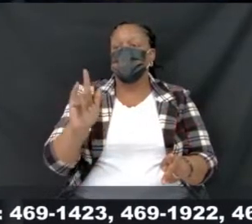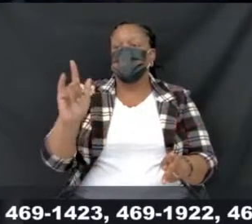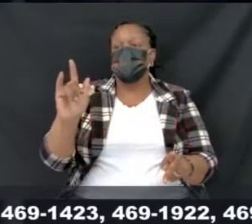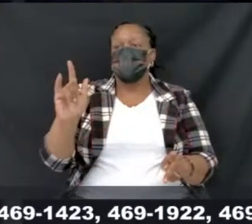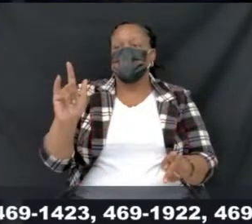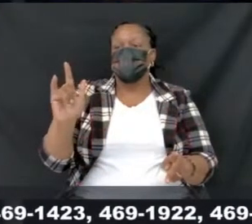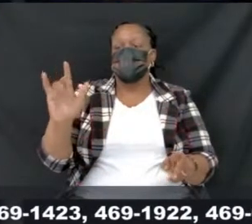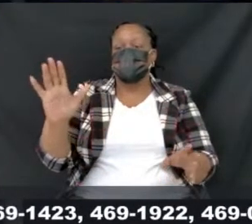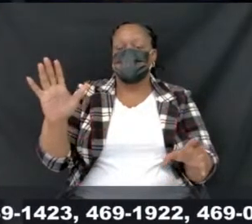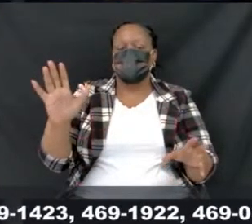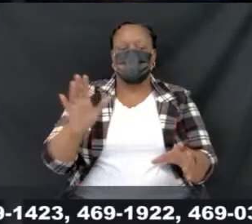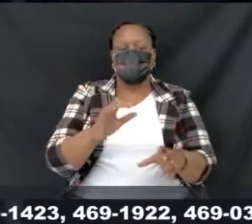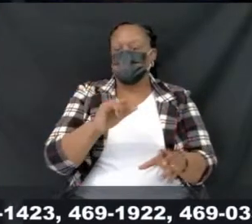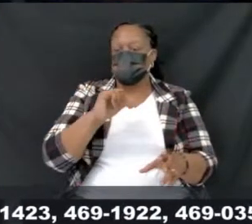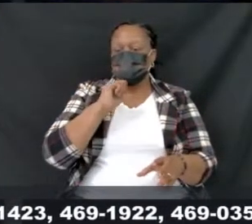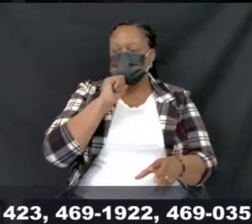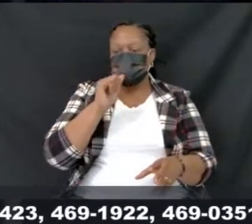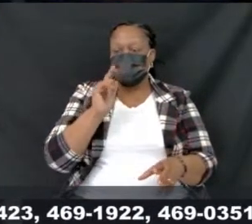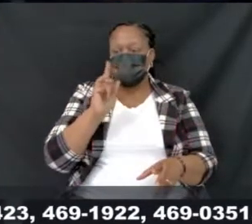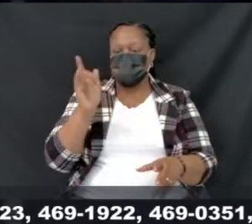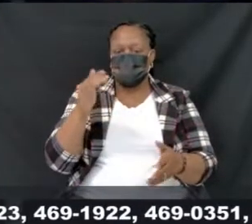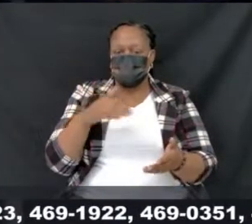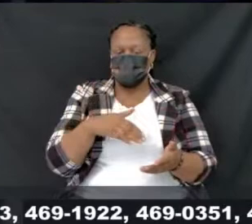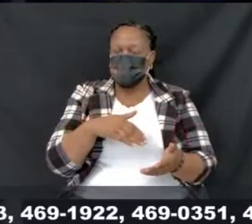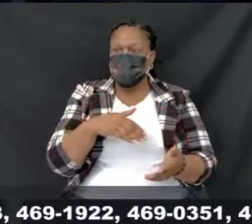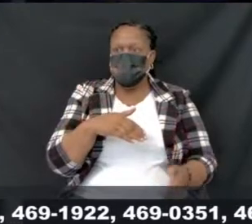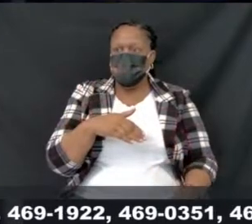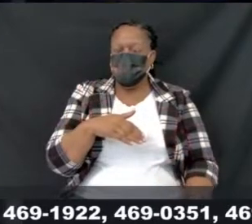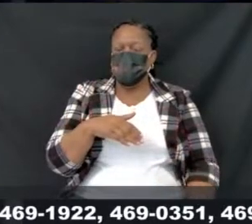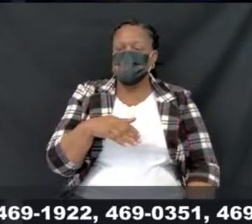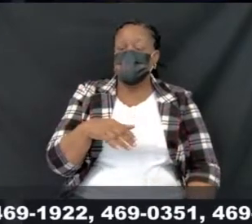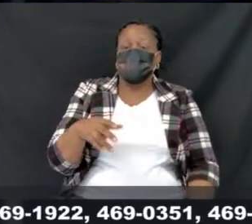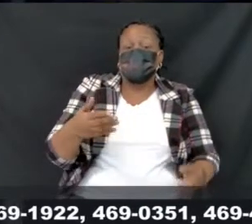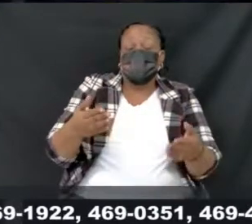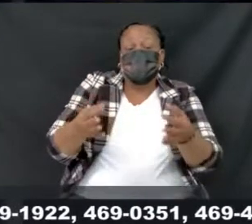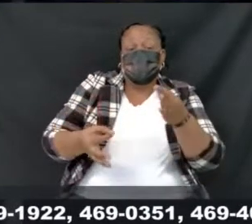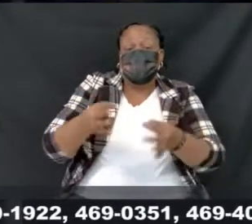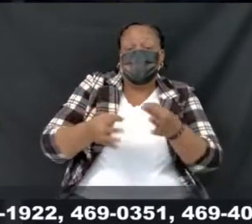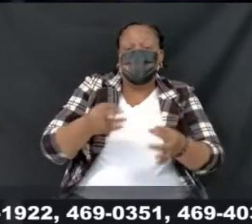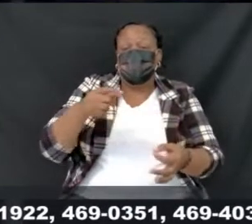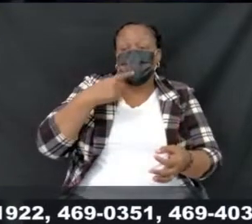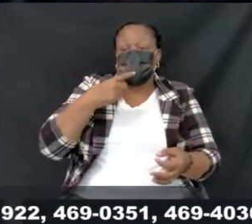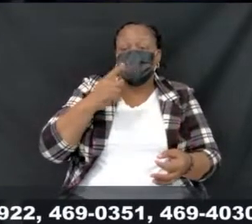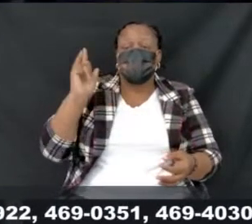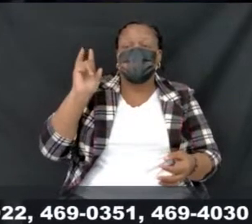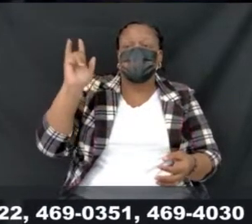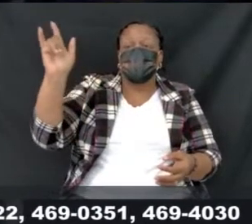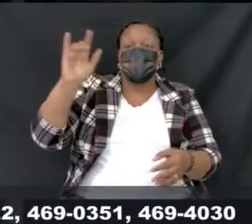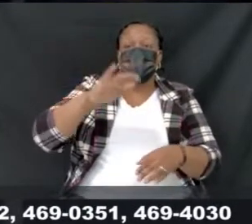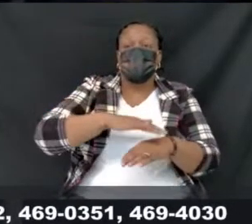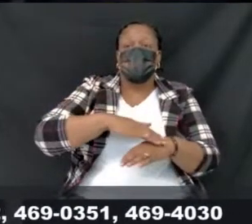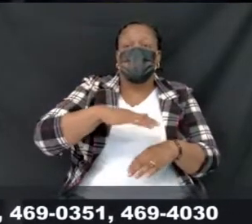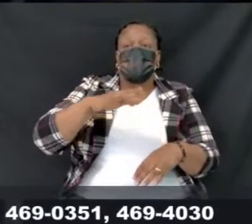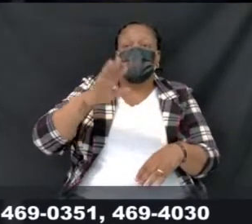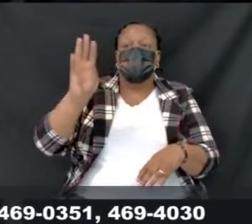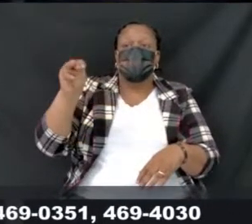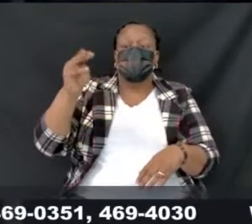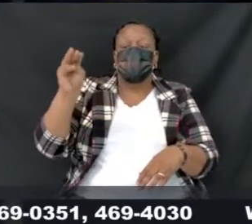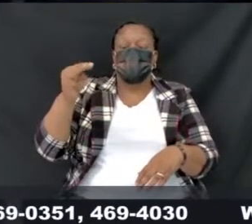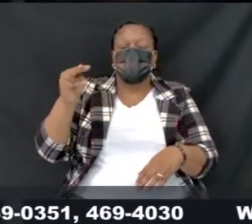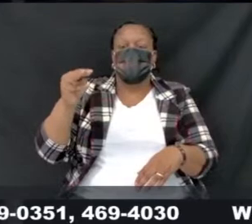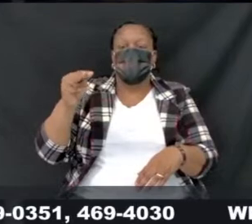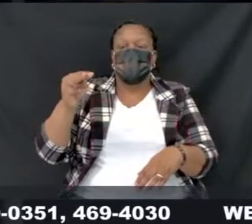receive, it will say basically what to do if your flight has been canceled. we have been experiencing a number